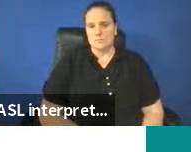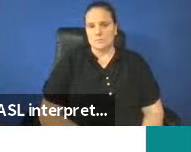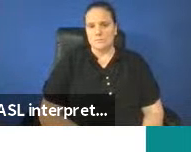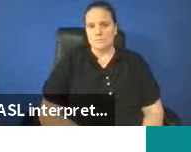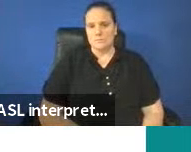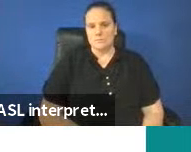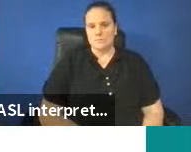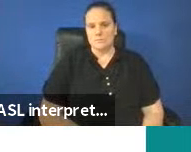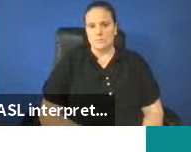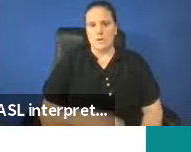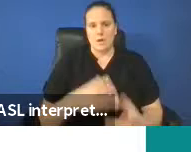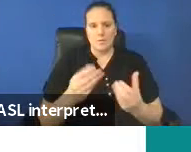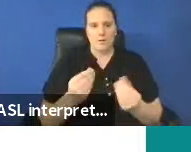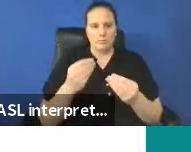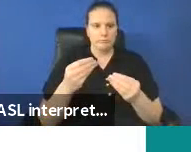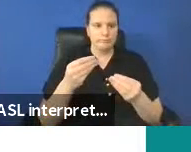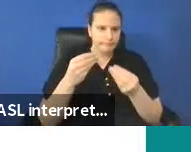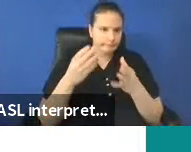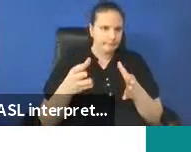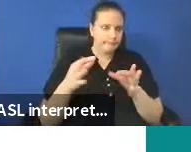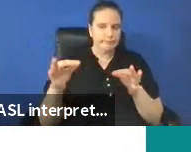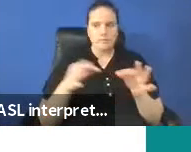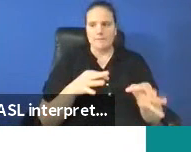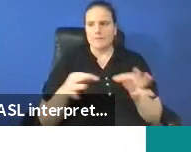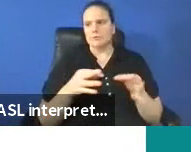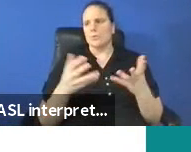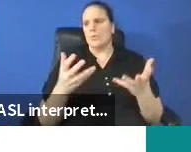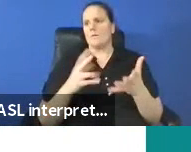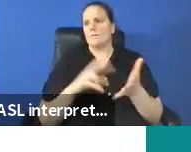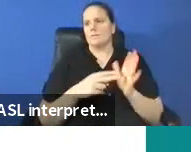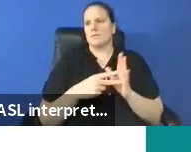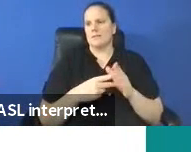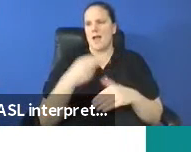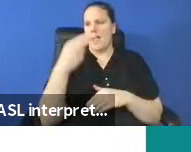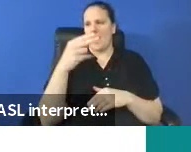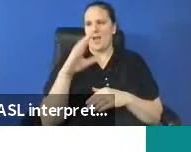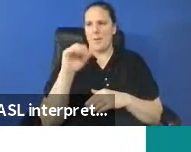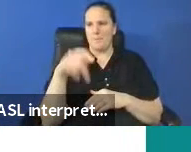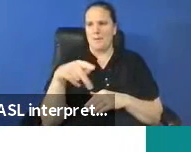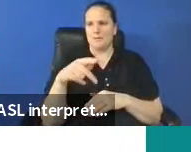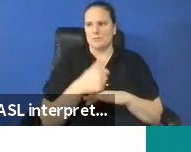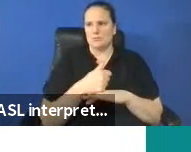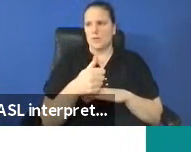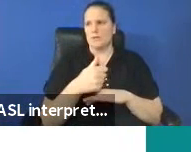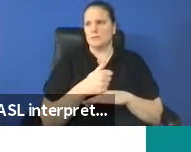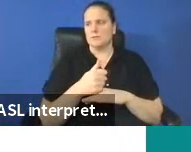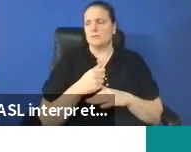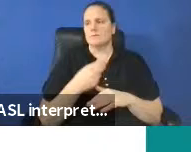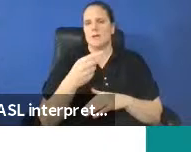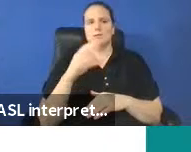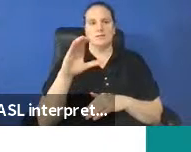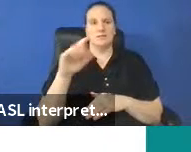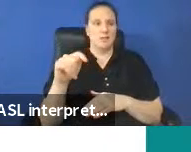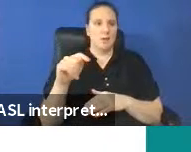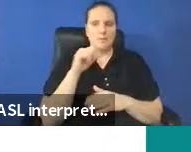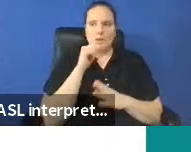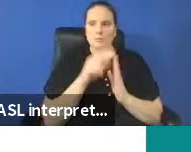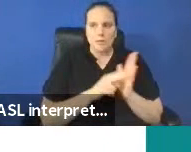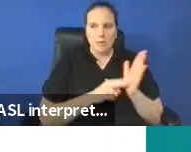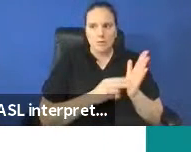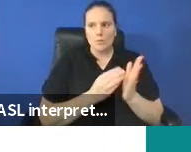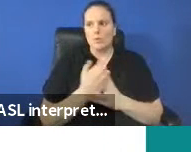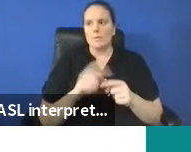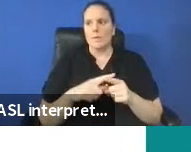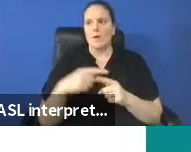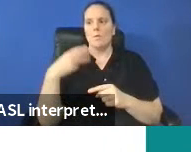So just wanted to give a couple kind of definitions for what high capacity transit is. I won't read all of these through, but one is from Washington